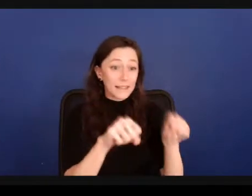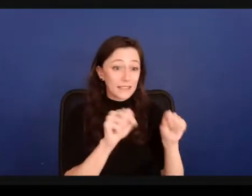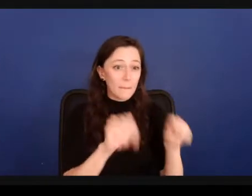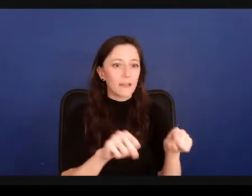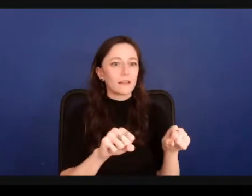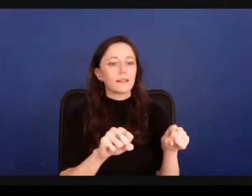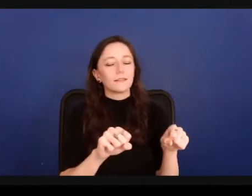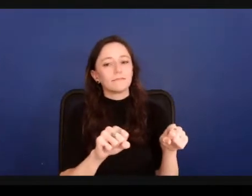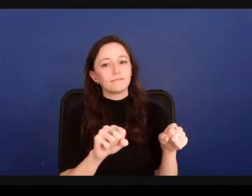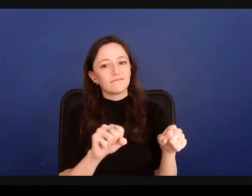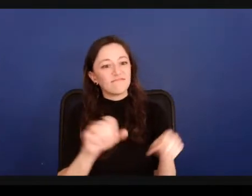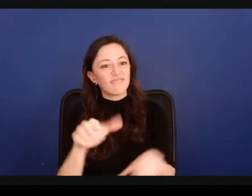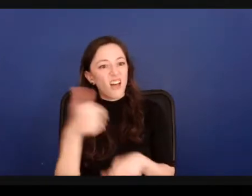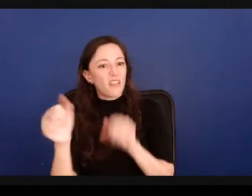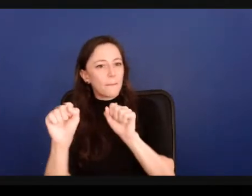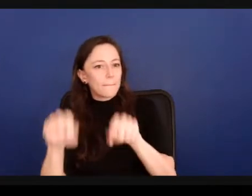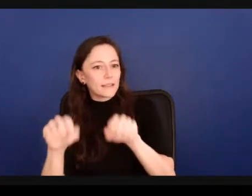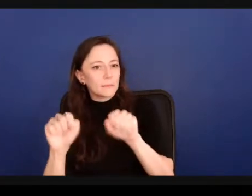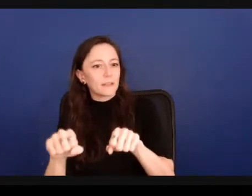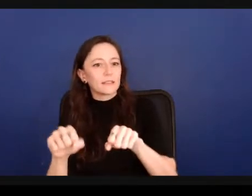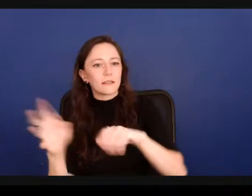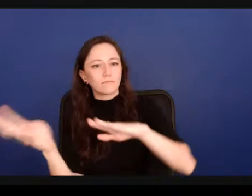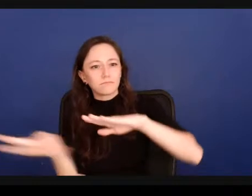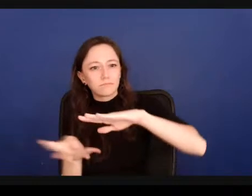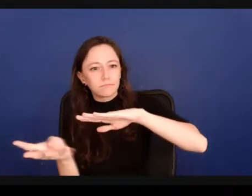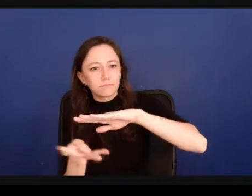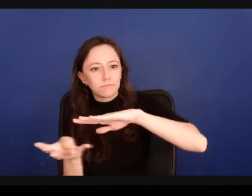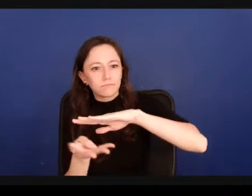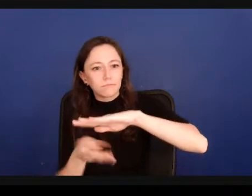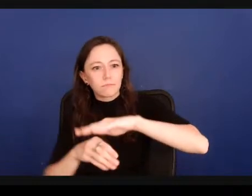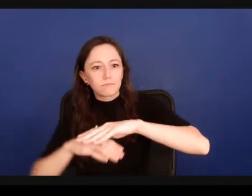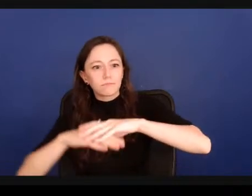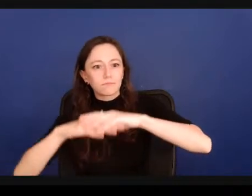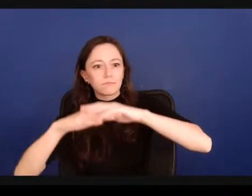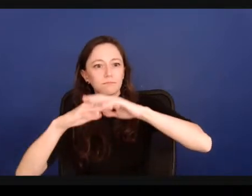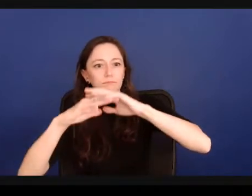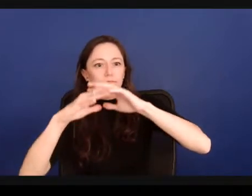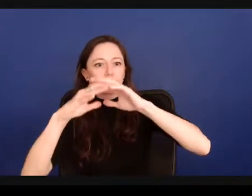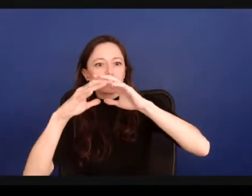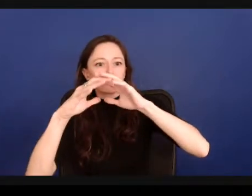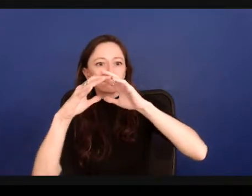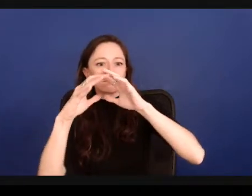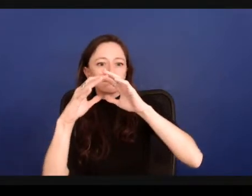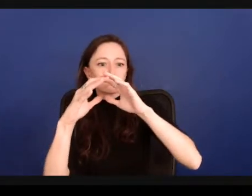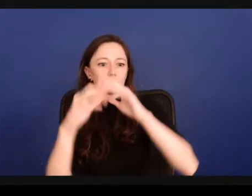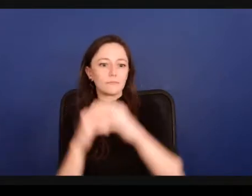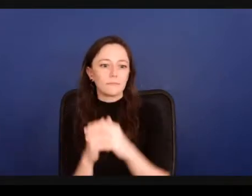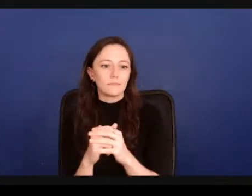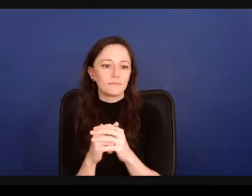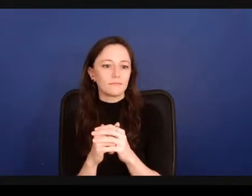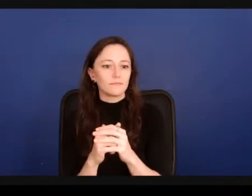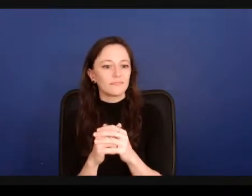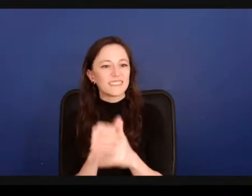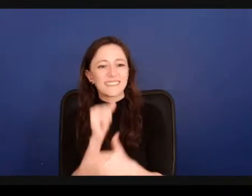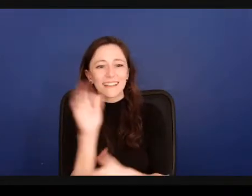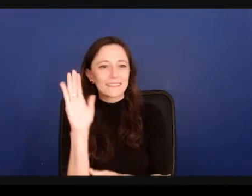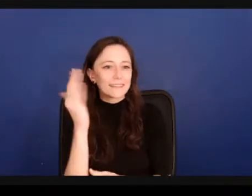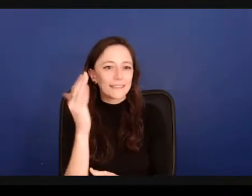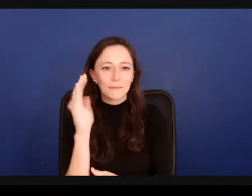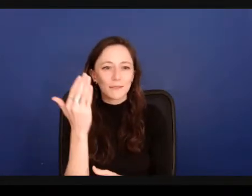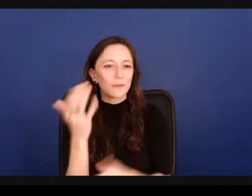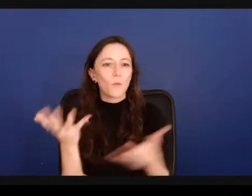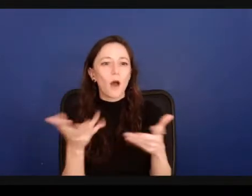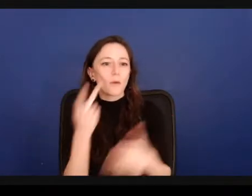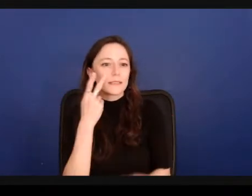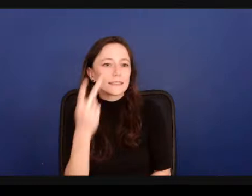say, it's surging from below and it's pushing everything above it as it moves and propagates upwards. So that does not seem to be quite what we're seeing